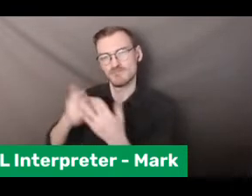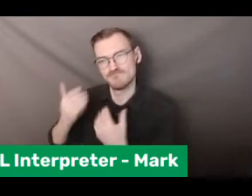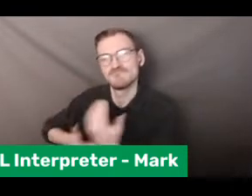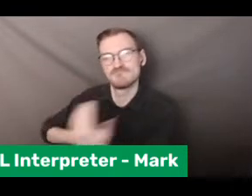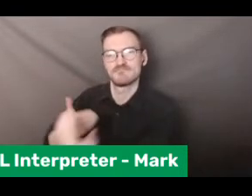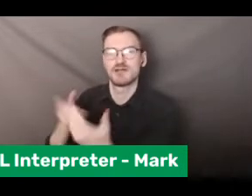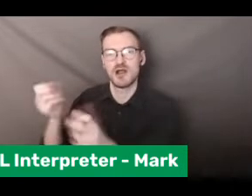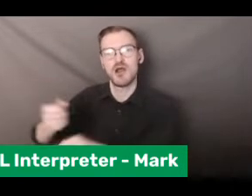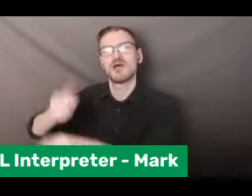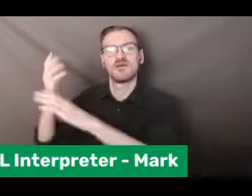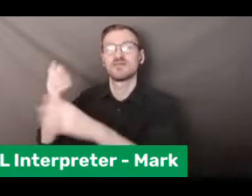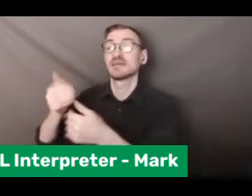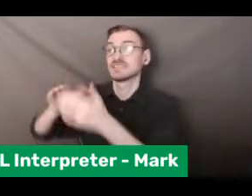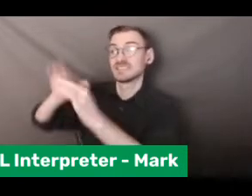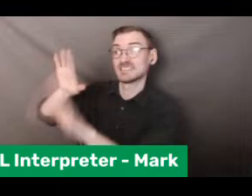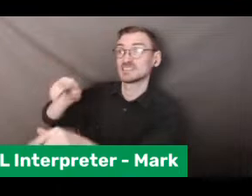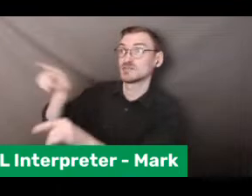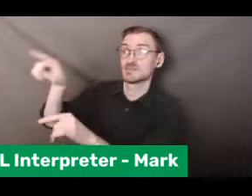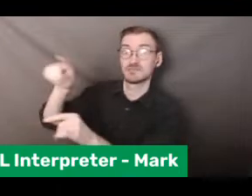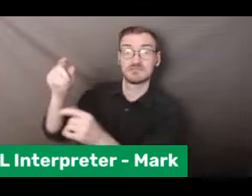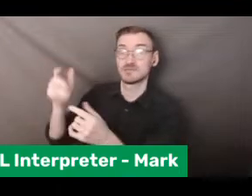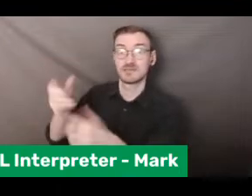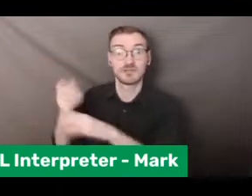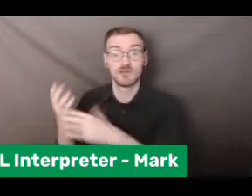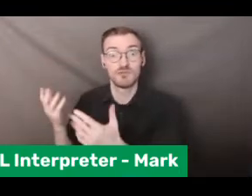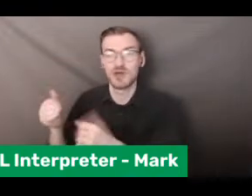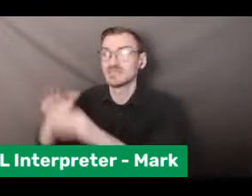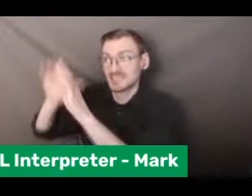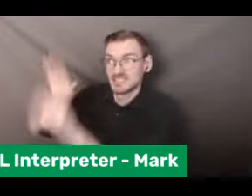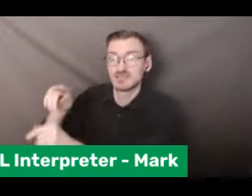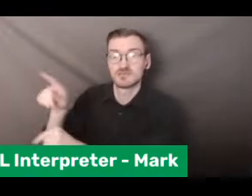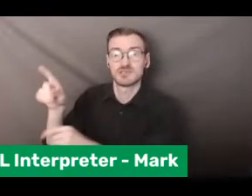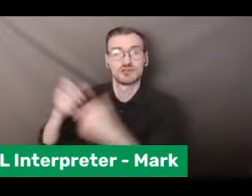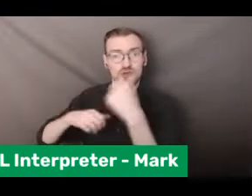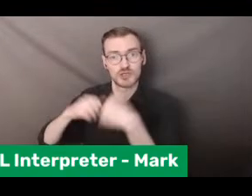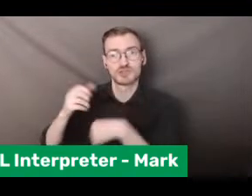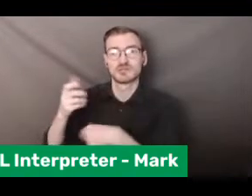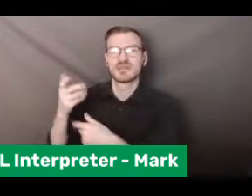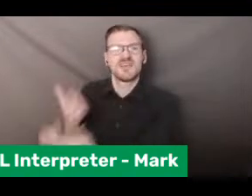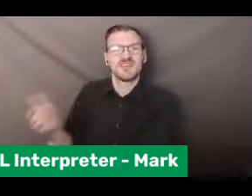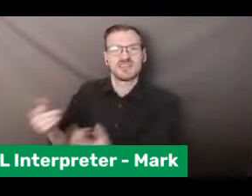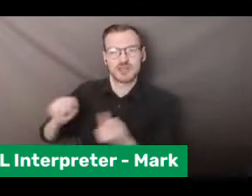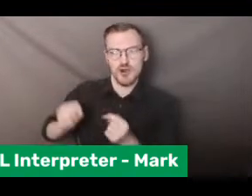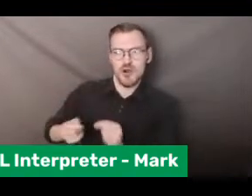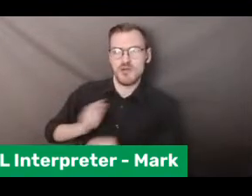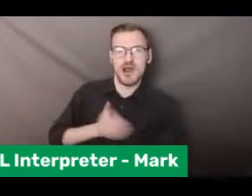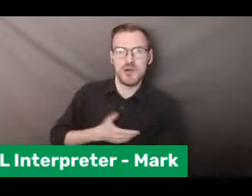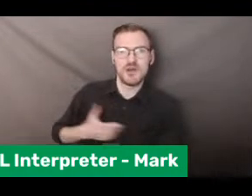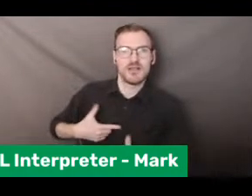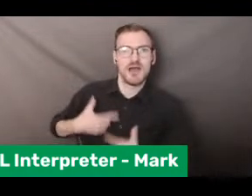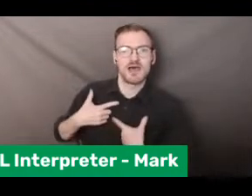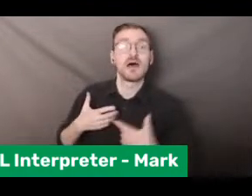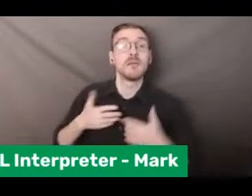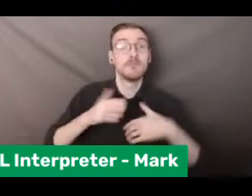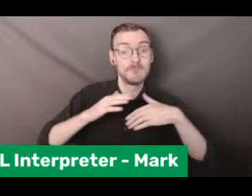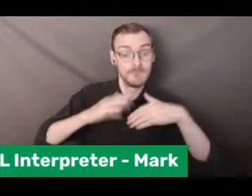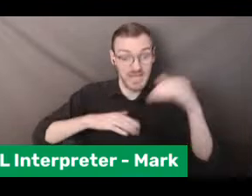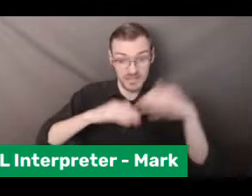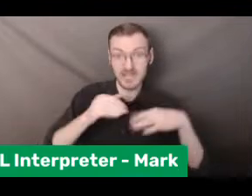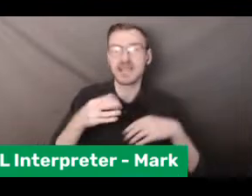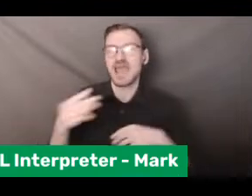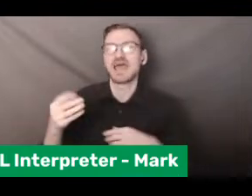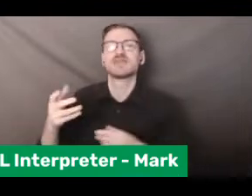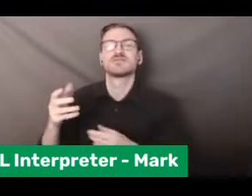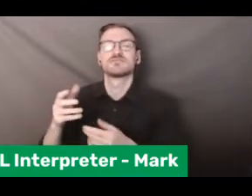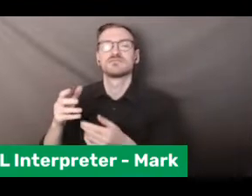and harm in our lives, right? Building and reconstructing systems. This is what a lot of people don't get about abolition. They're